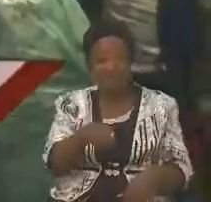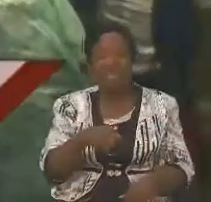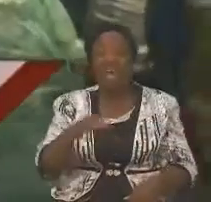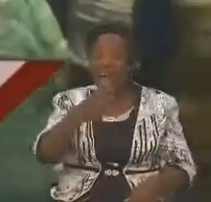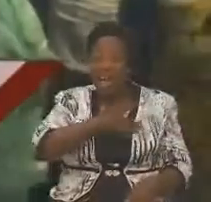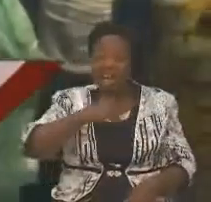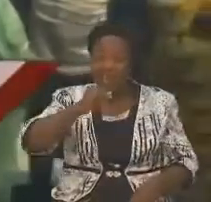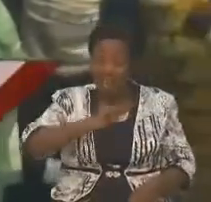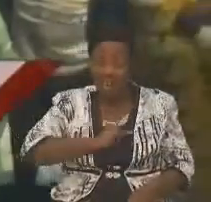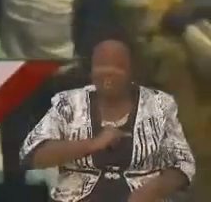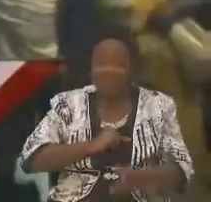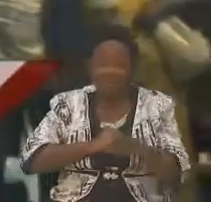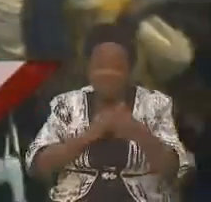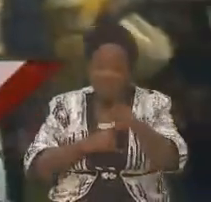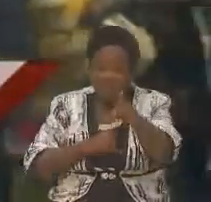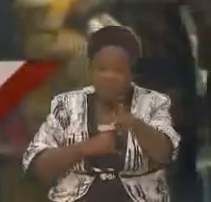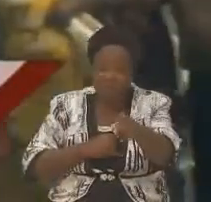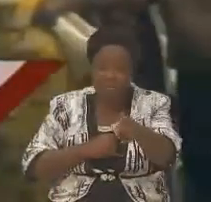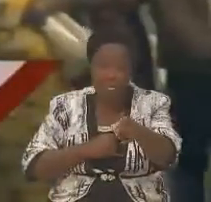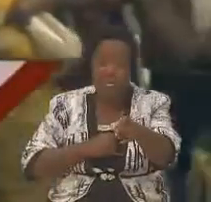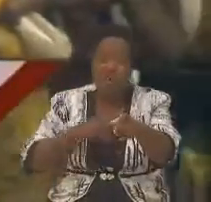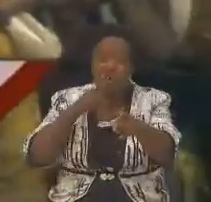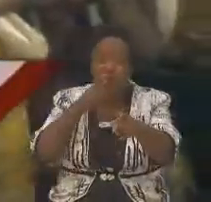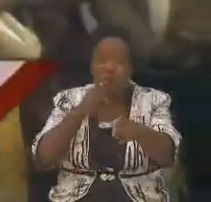you are getting there. And I,